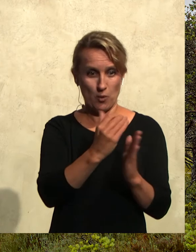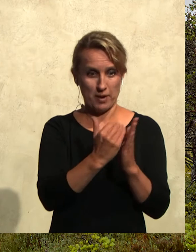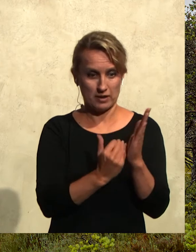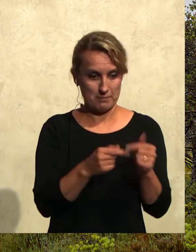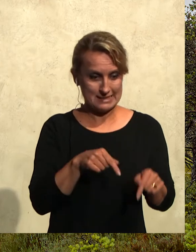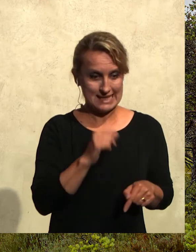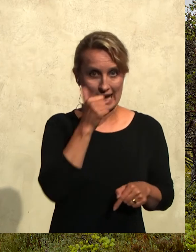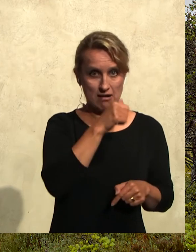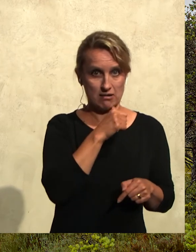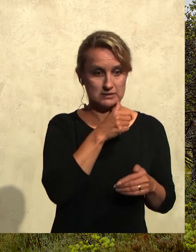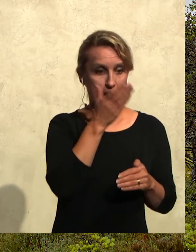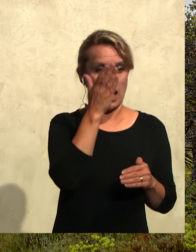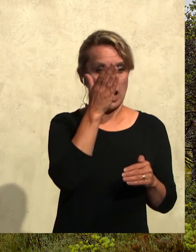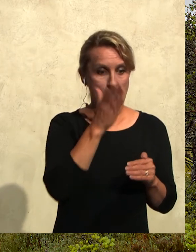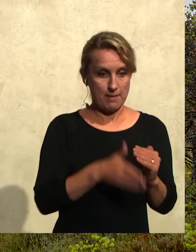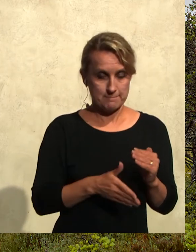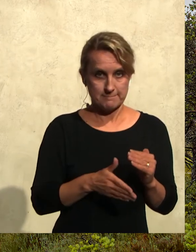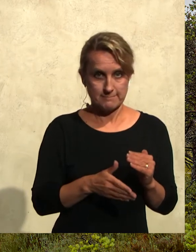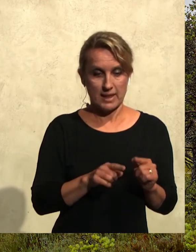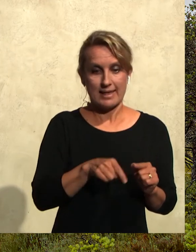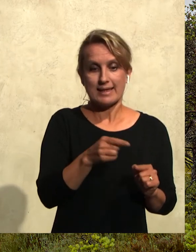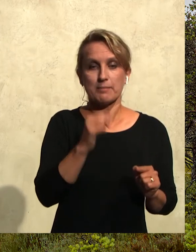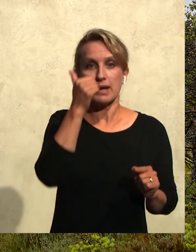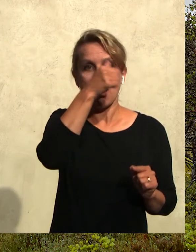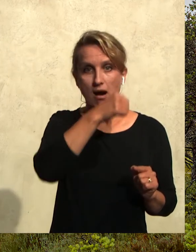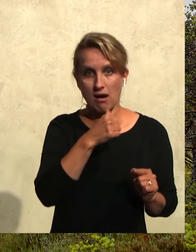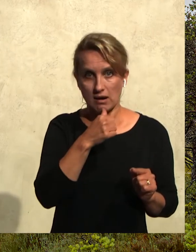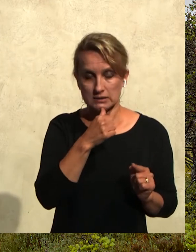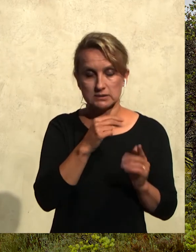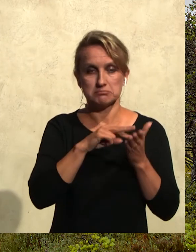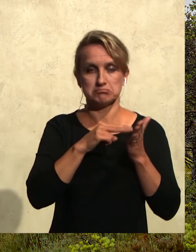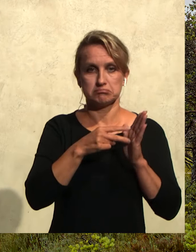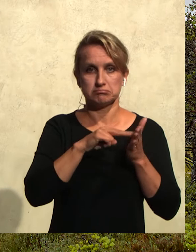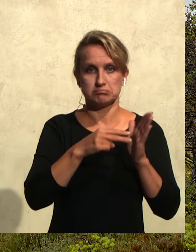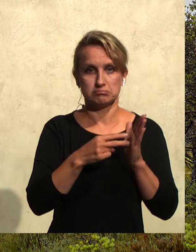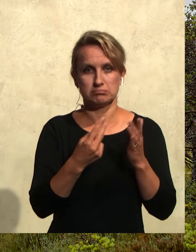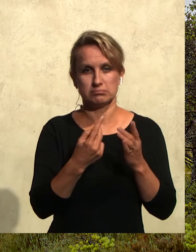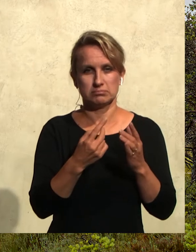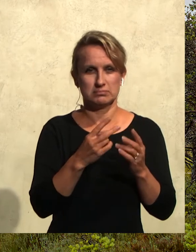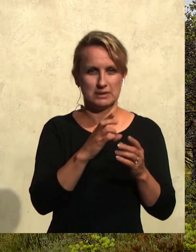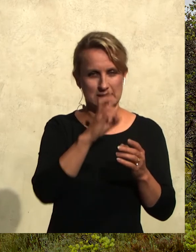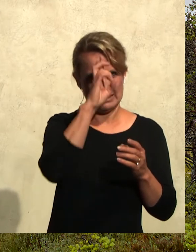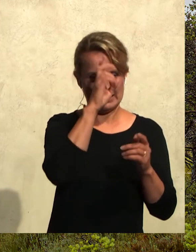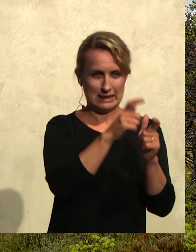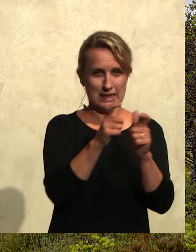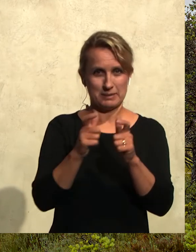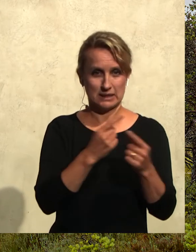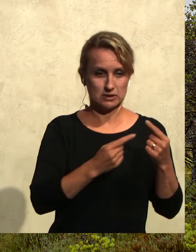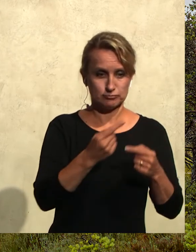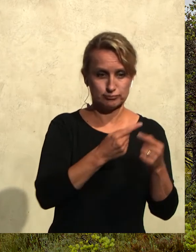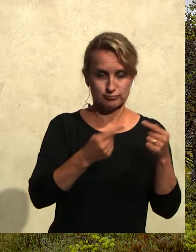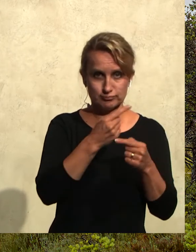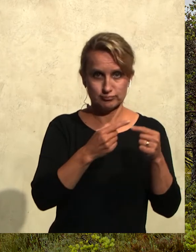for the region for next year in consultation with member states. We also have documents relating to,